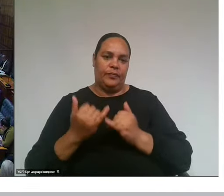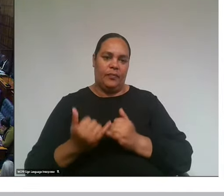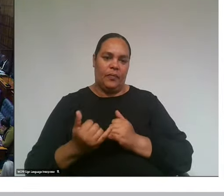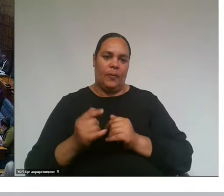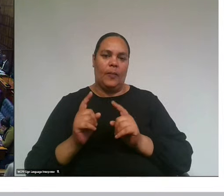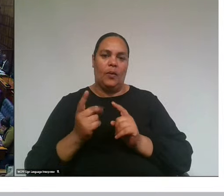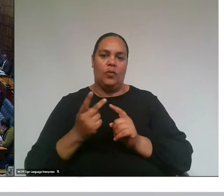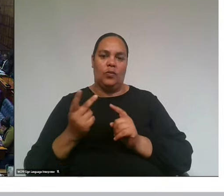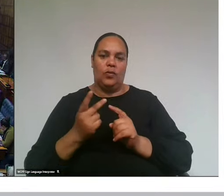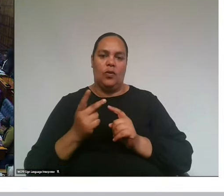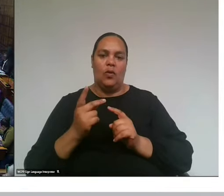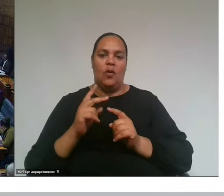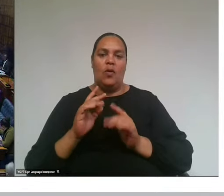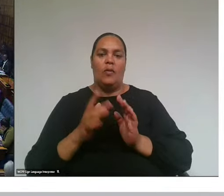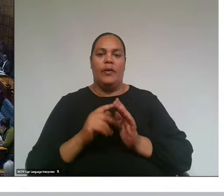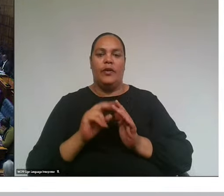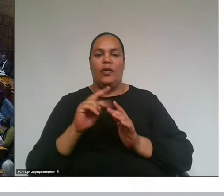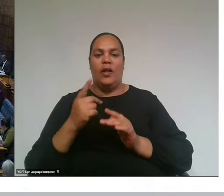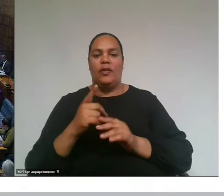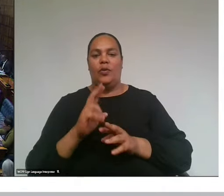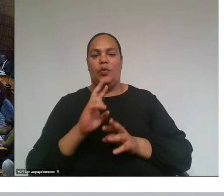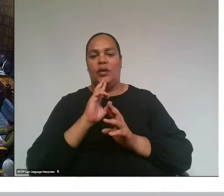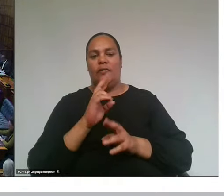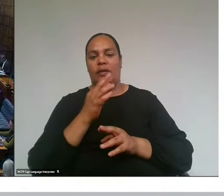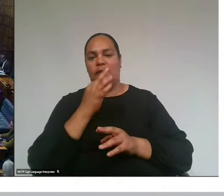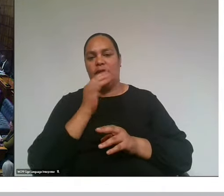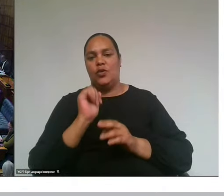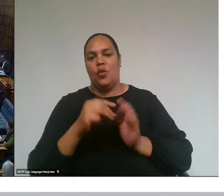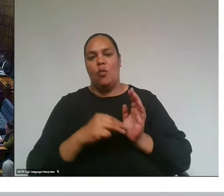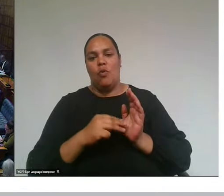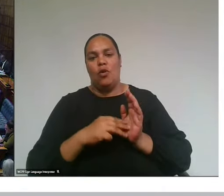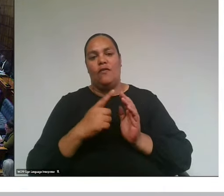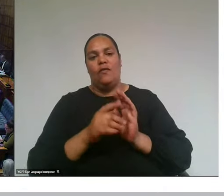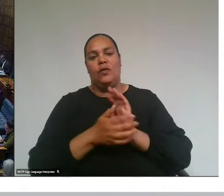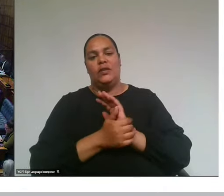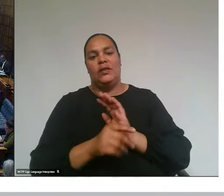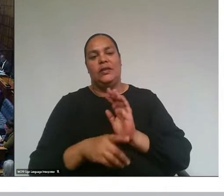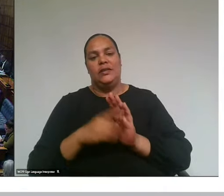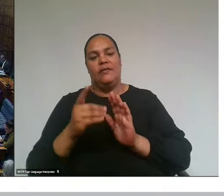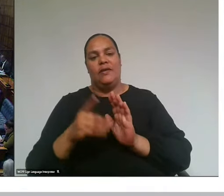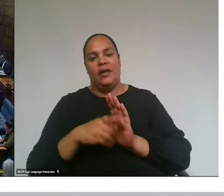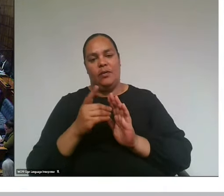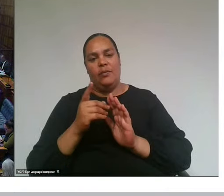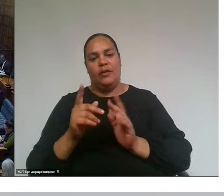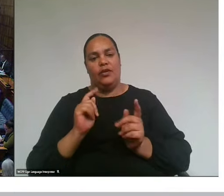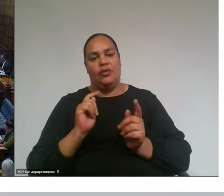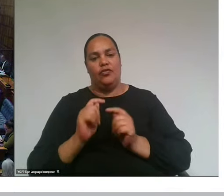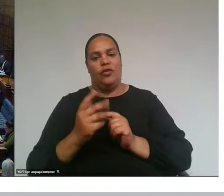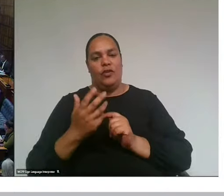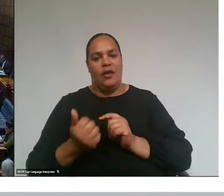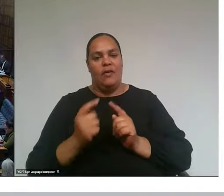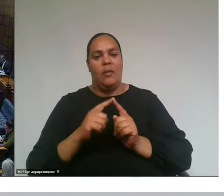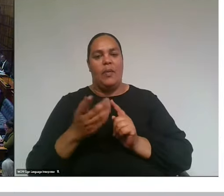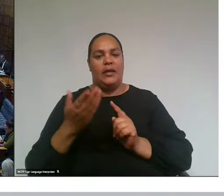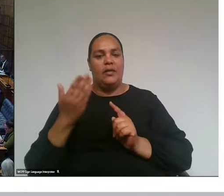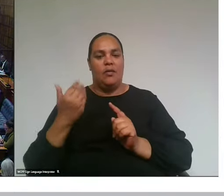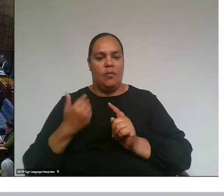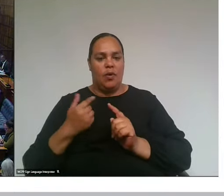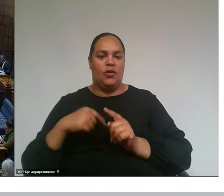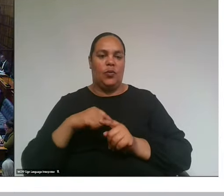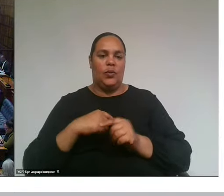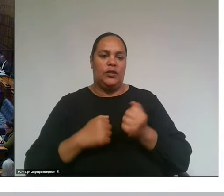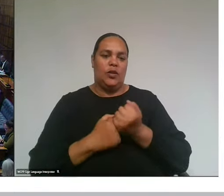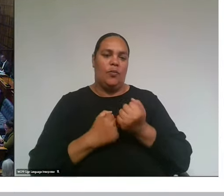also on another page you refer that your model for skills development has changed whereas in the past we